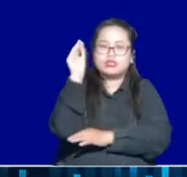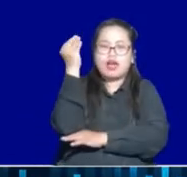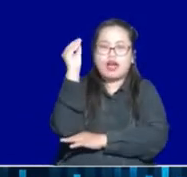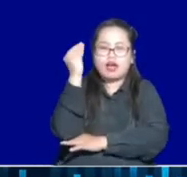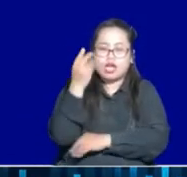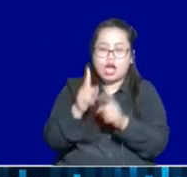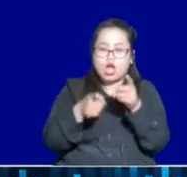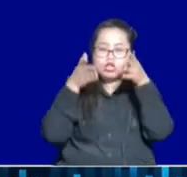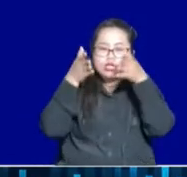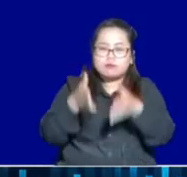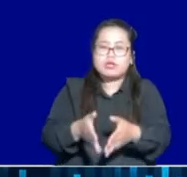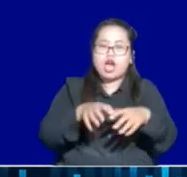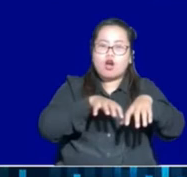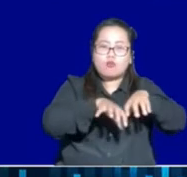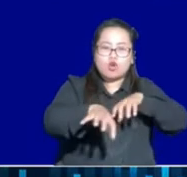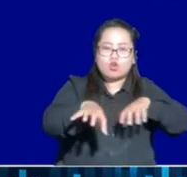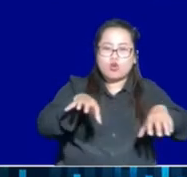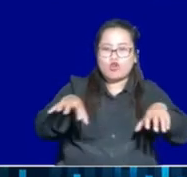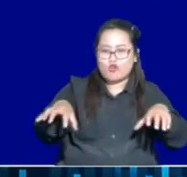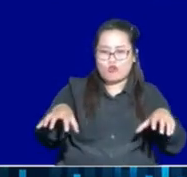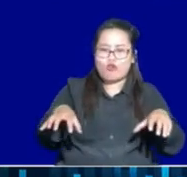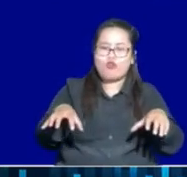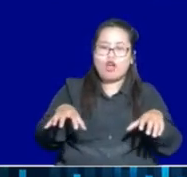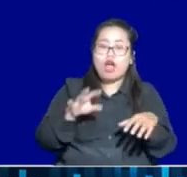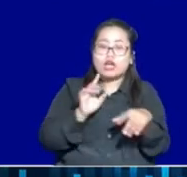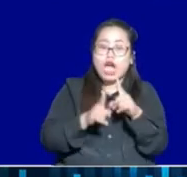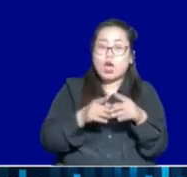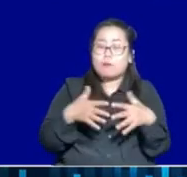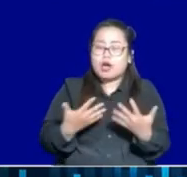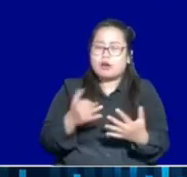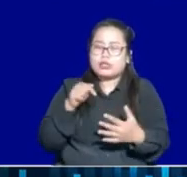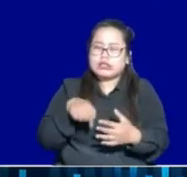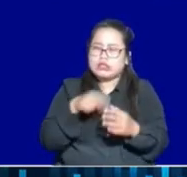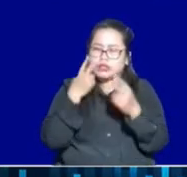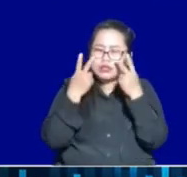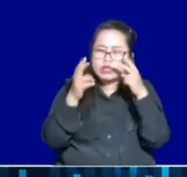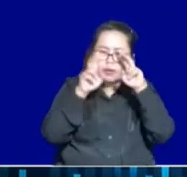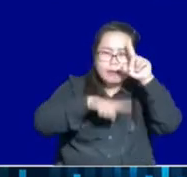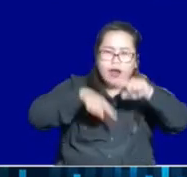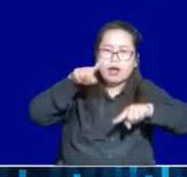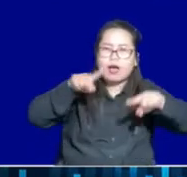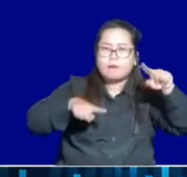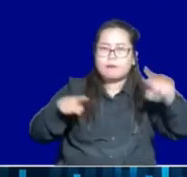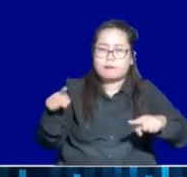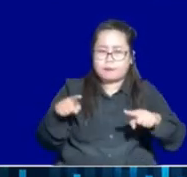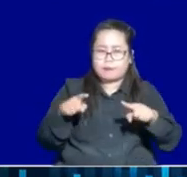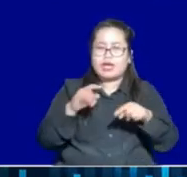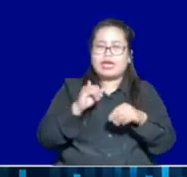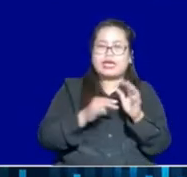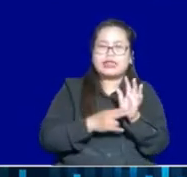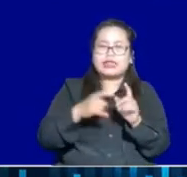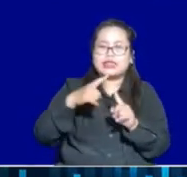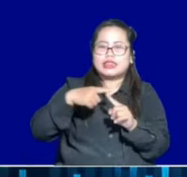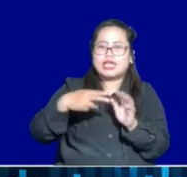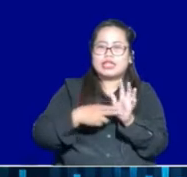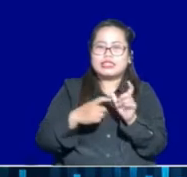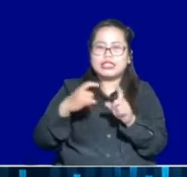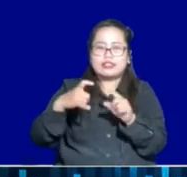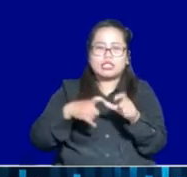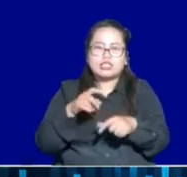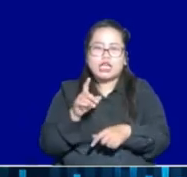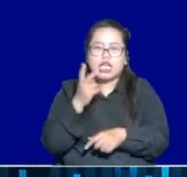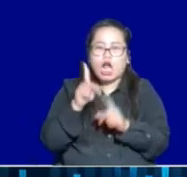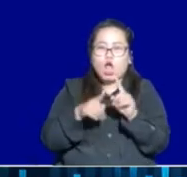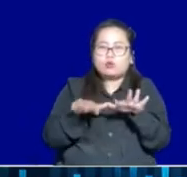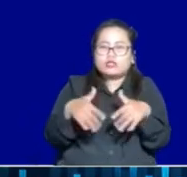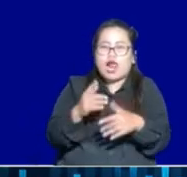quite diversified. Here is a measure of intensity. It has a couple of very important clusters